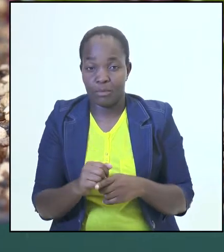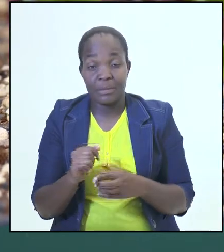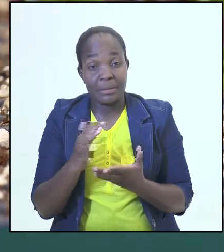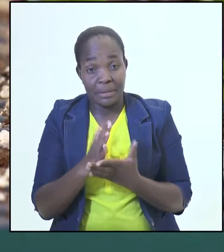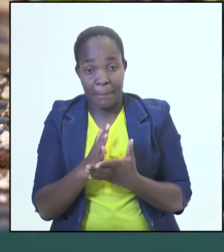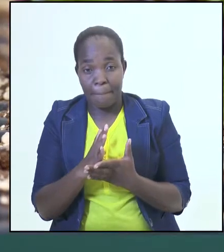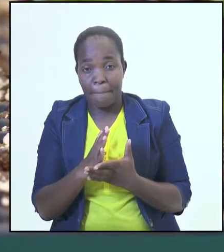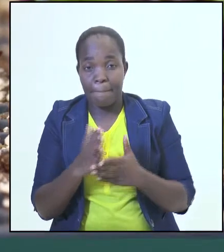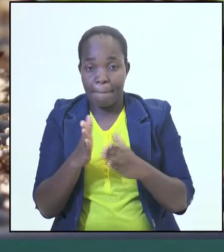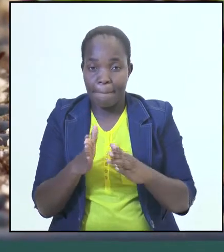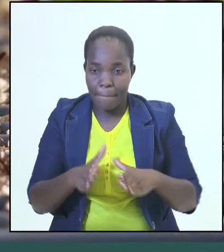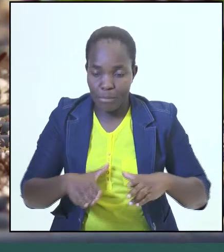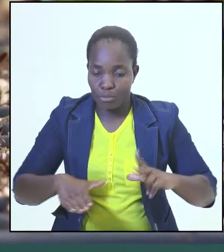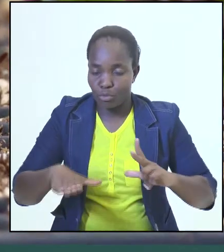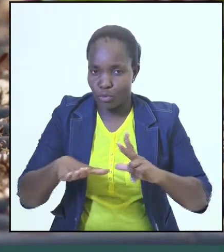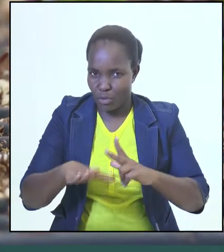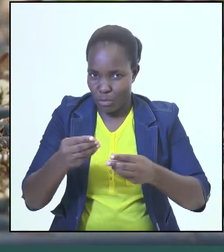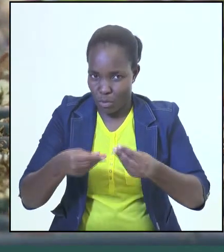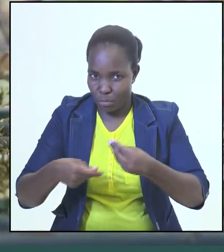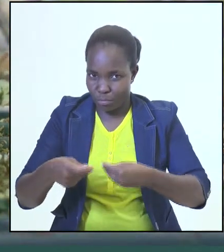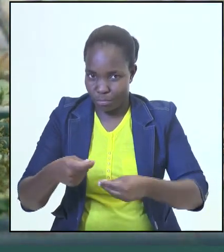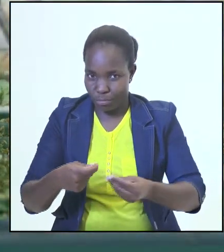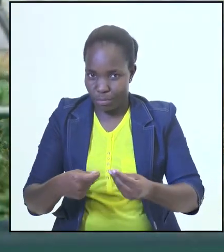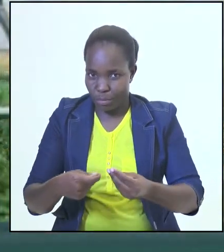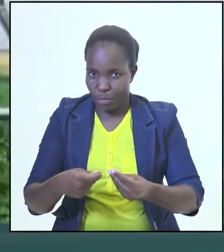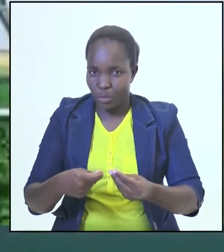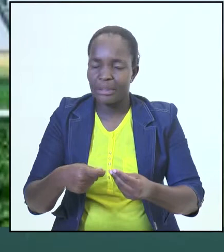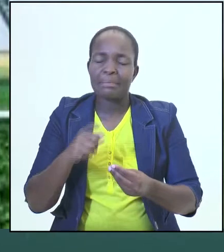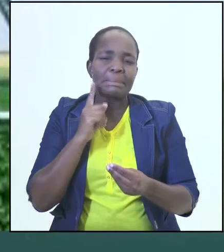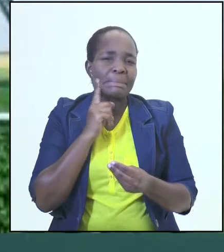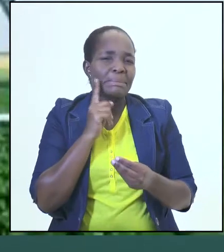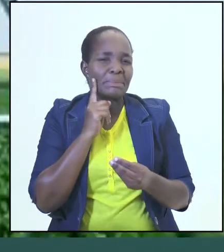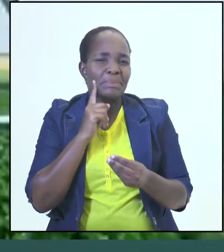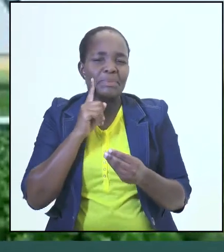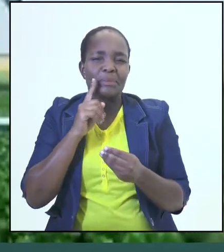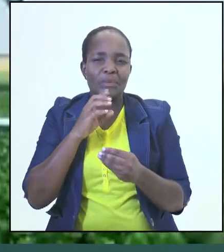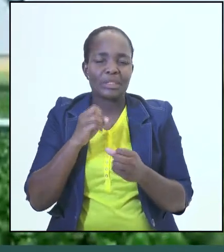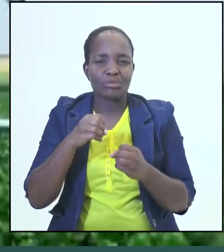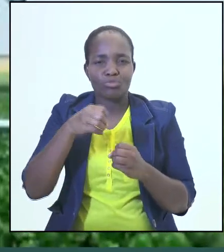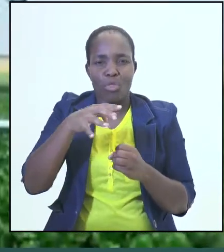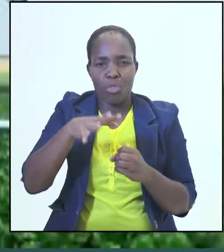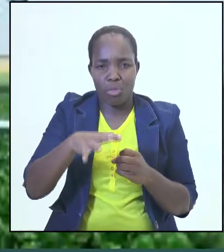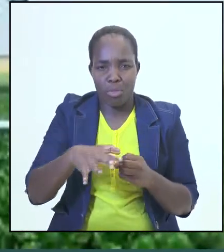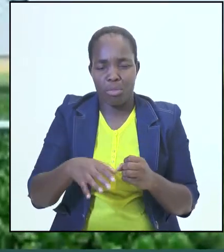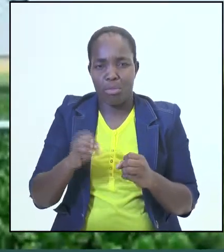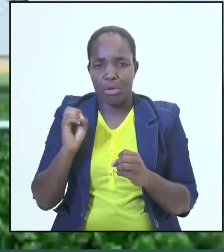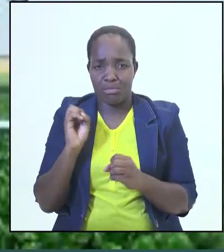have to irrigate their crops because it is their only source of income, and they have to safeguard the harvest.